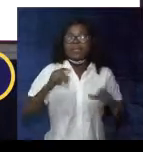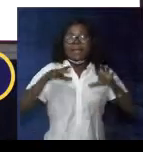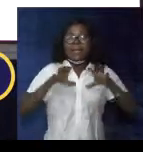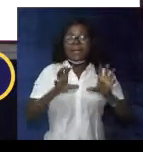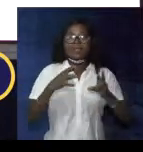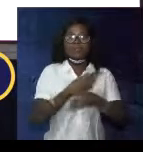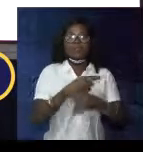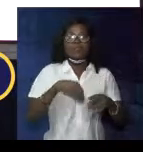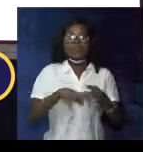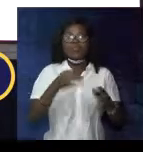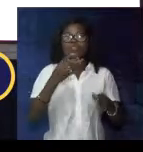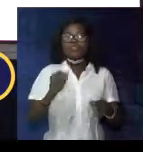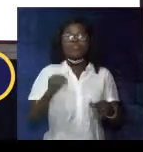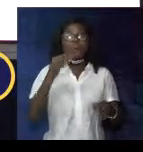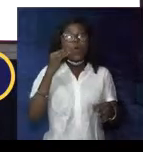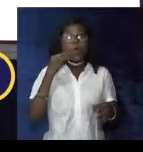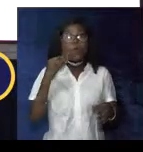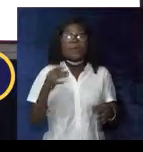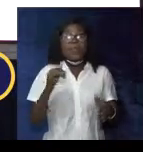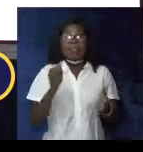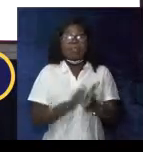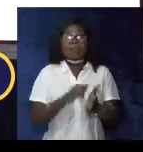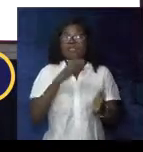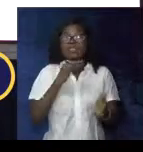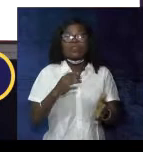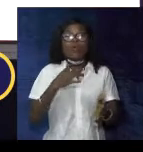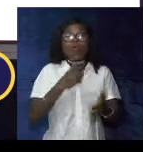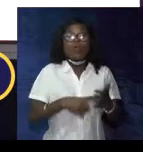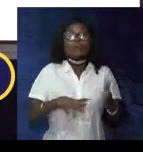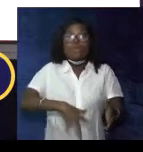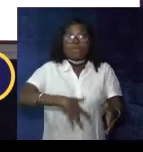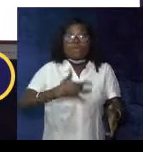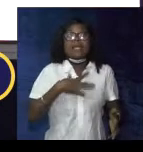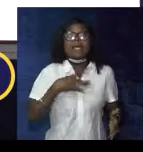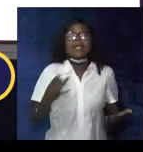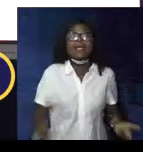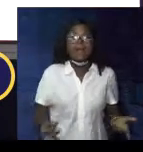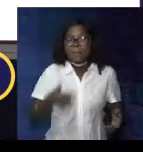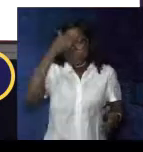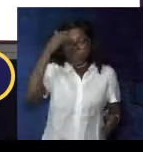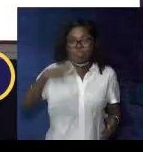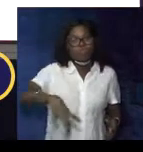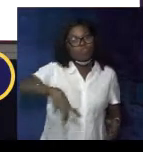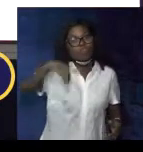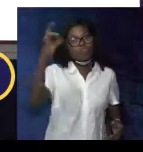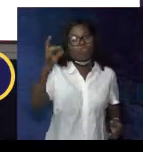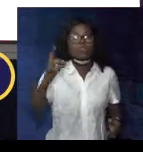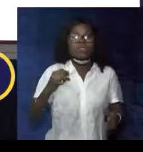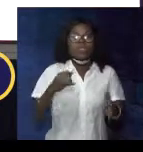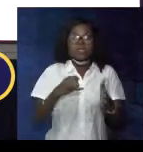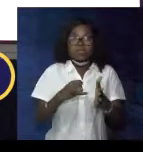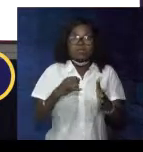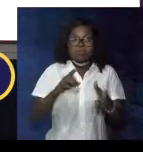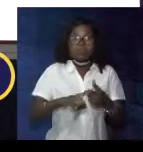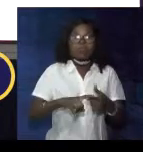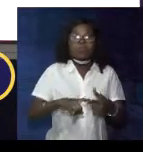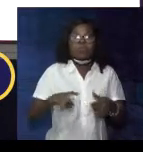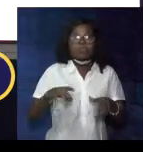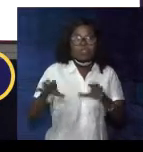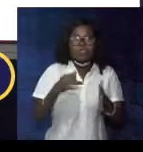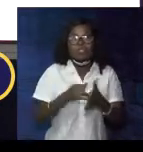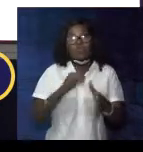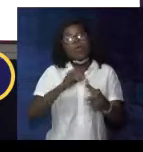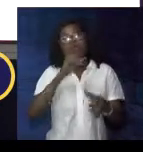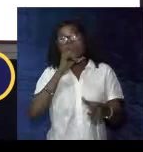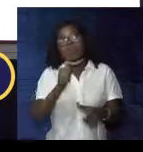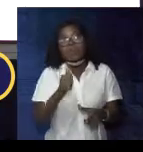in your home for anything. That is also subjective because you chose either to miss it or